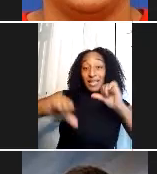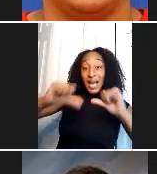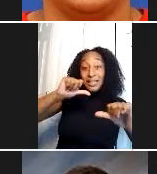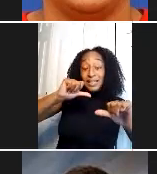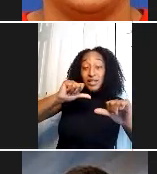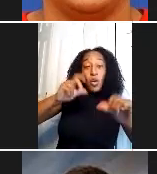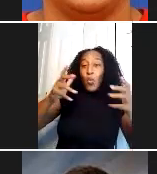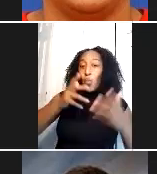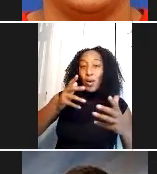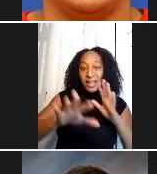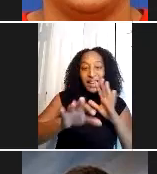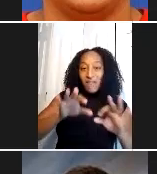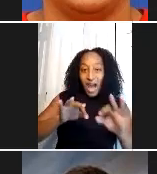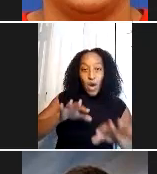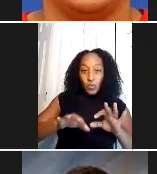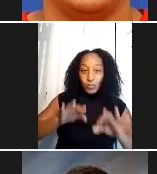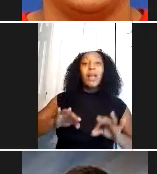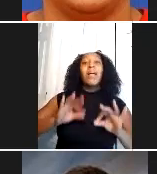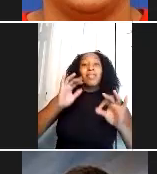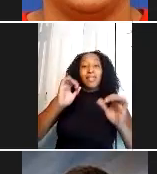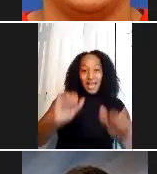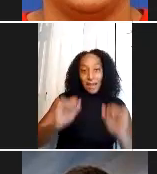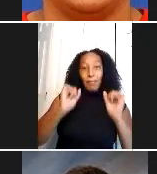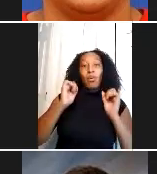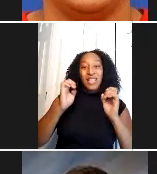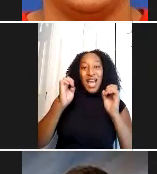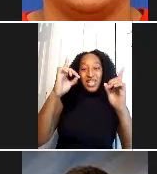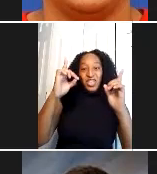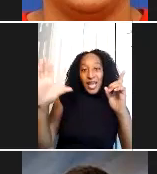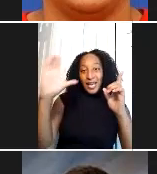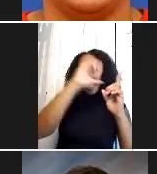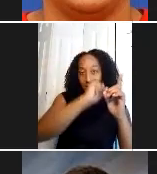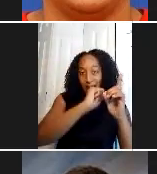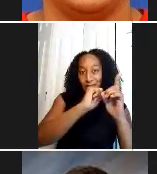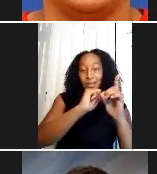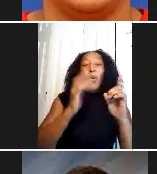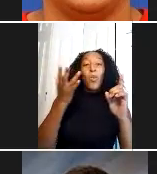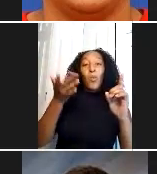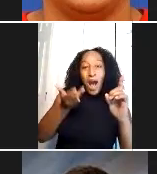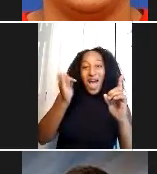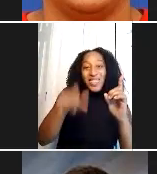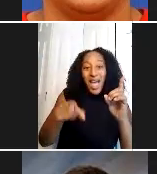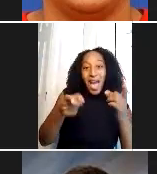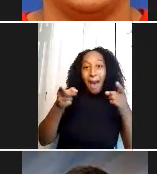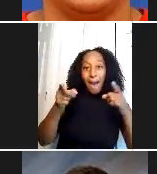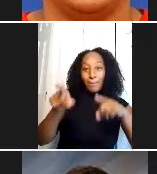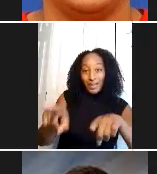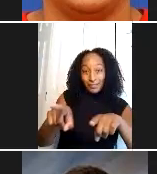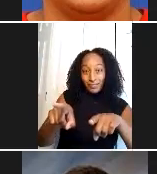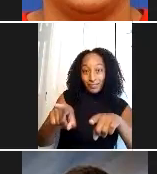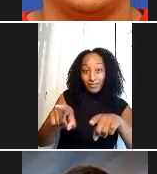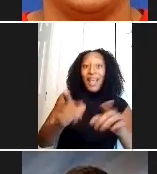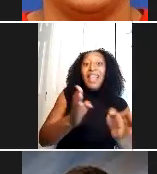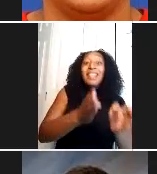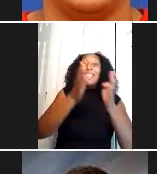Okay. So now the next thing is you've got to test this hypothesis,